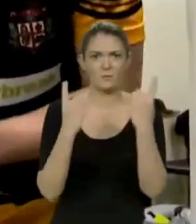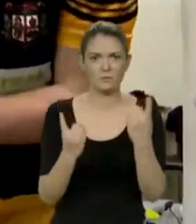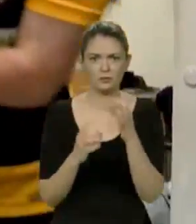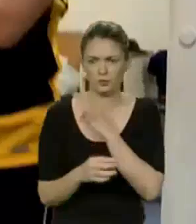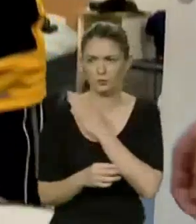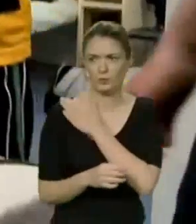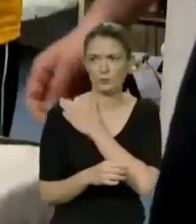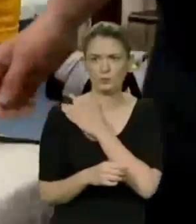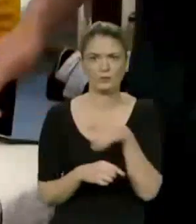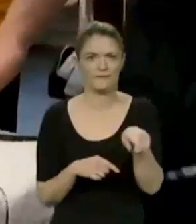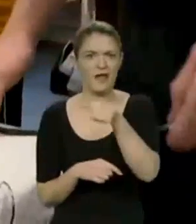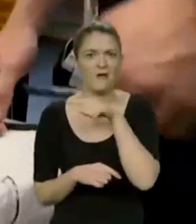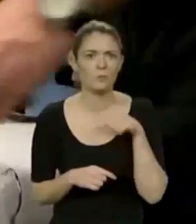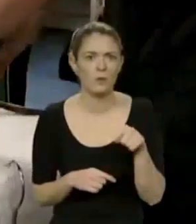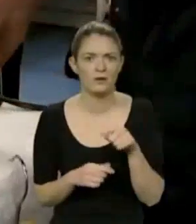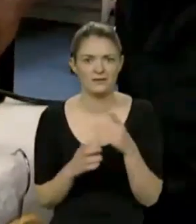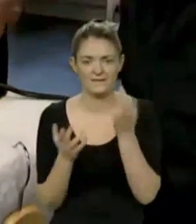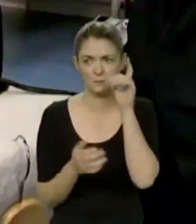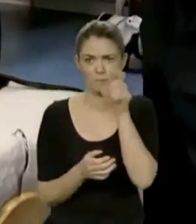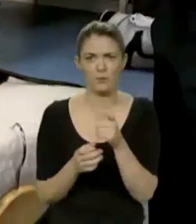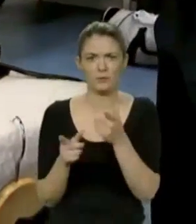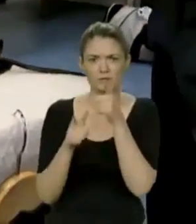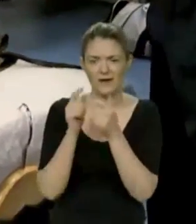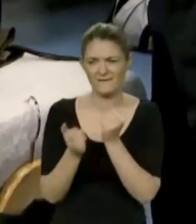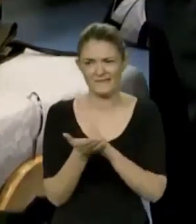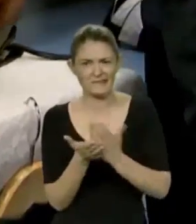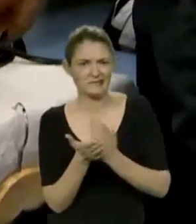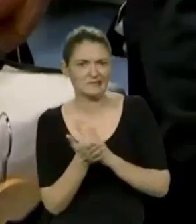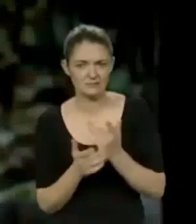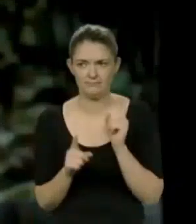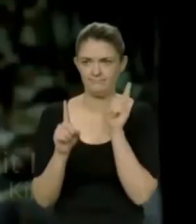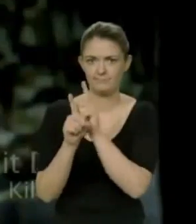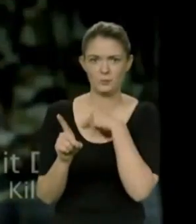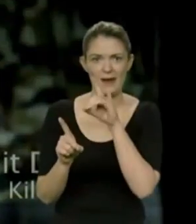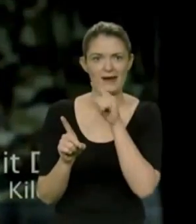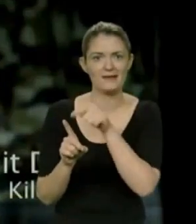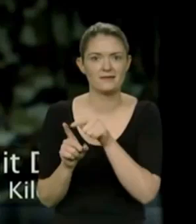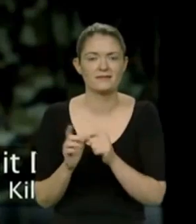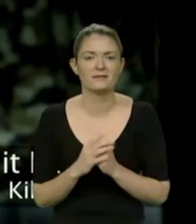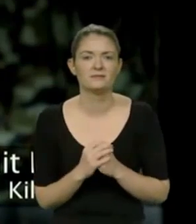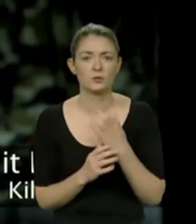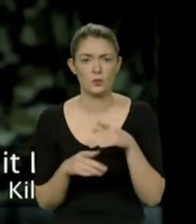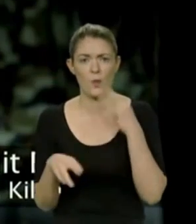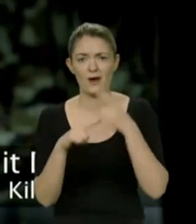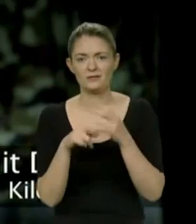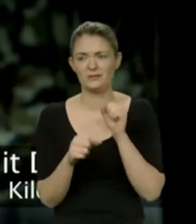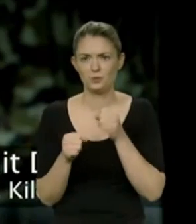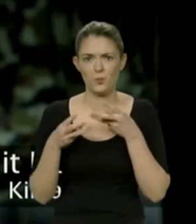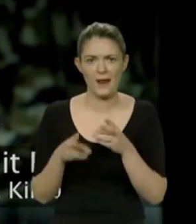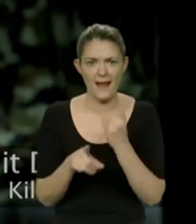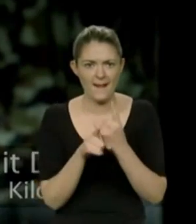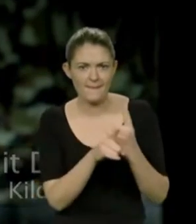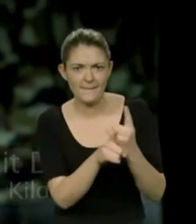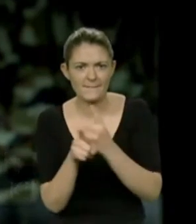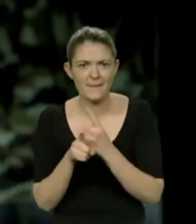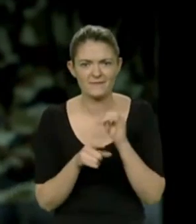if you were kind of having doubts about anything. yeah, he's had a few times though. He'd kind of go out of his way to help someone if they were in a bad